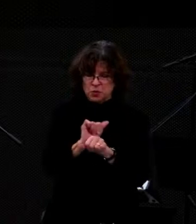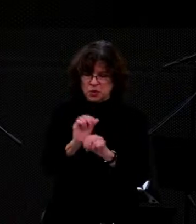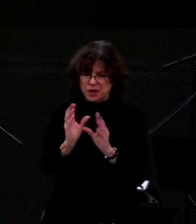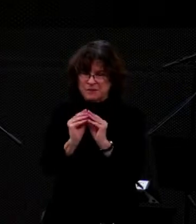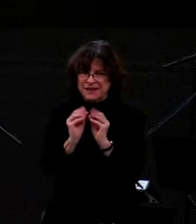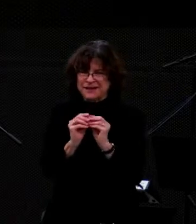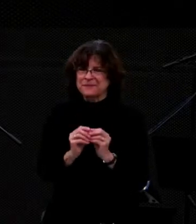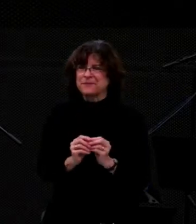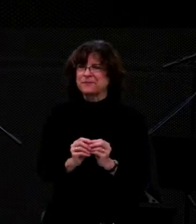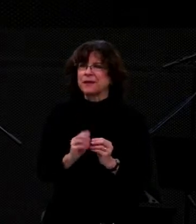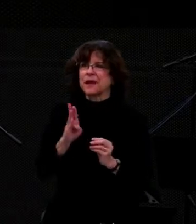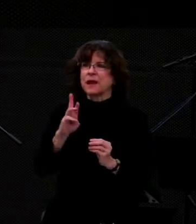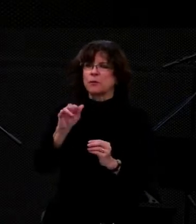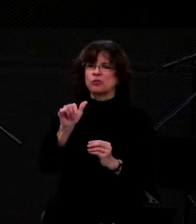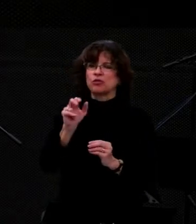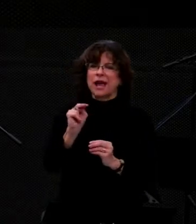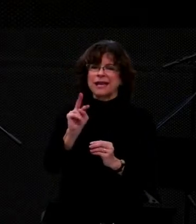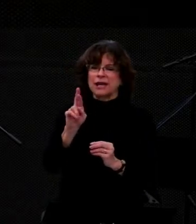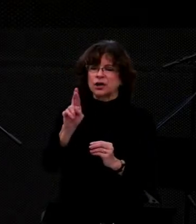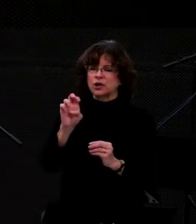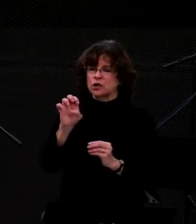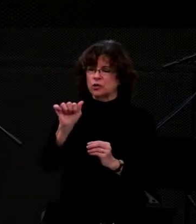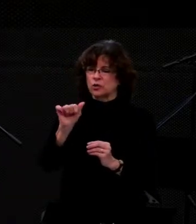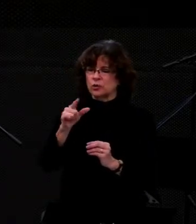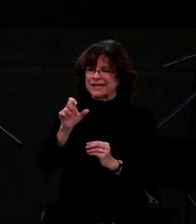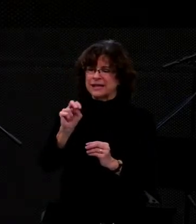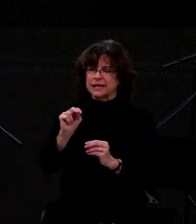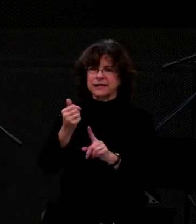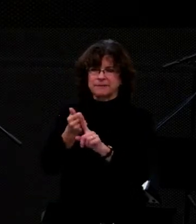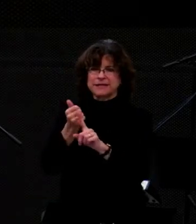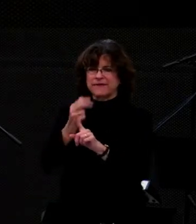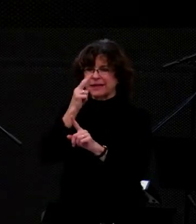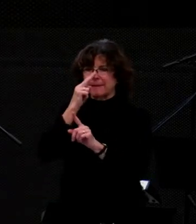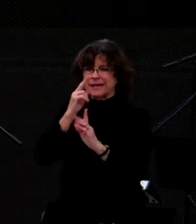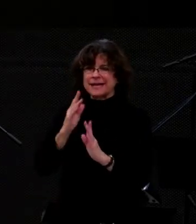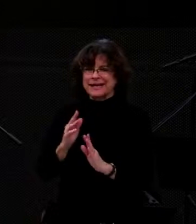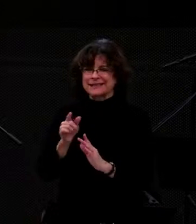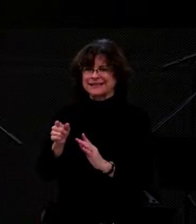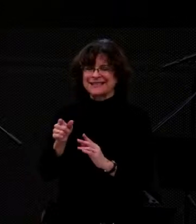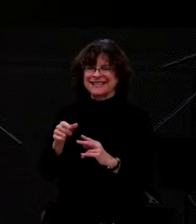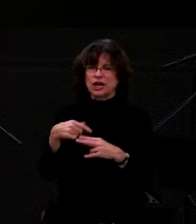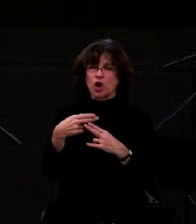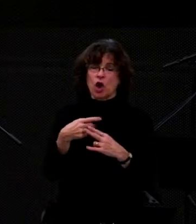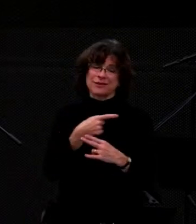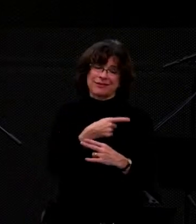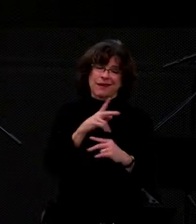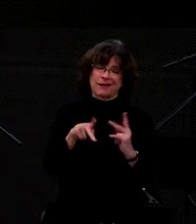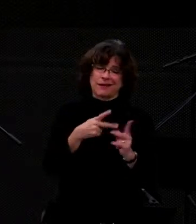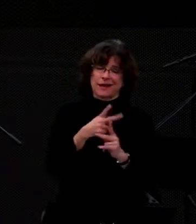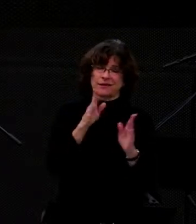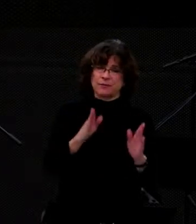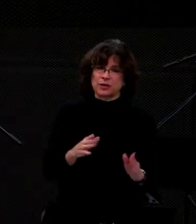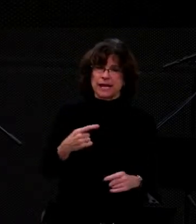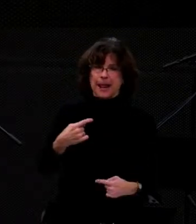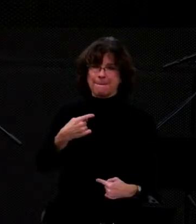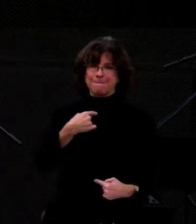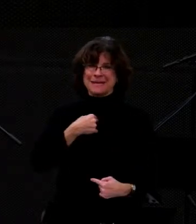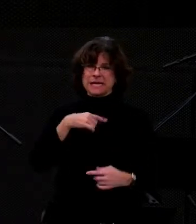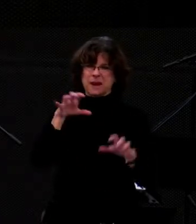the comedian, calls this person the me monster who's always trying to one-up the person. It's awful, isn't